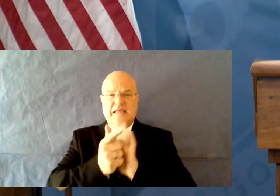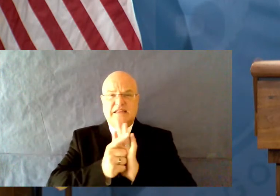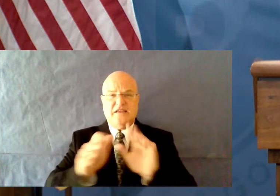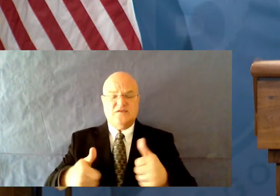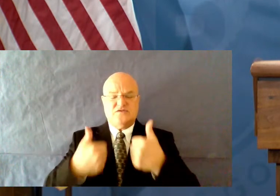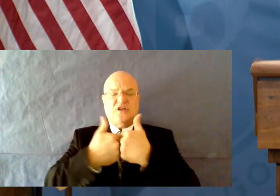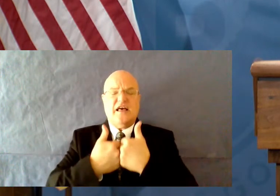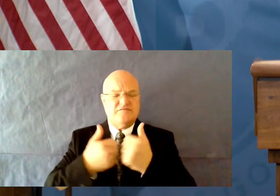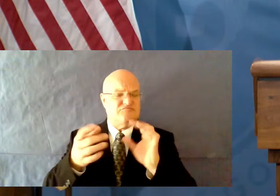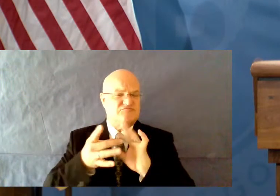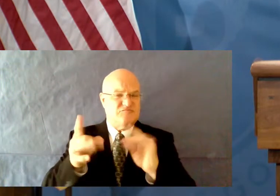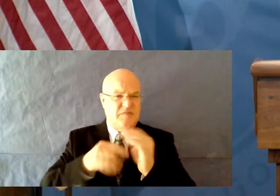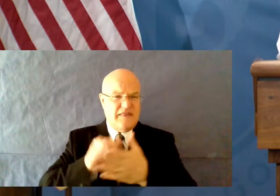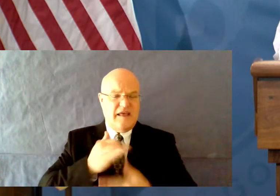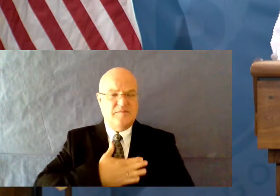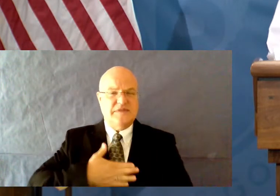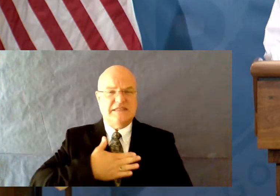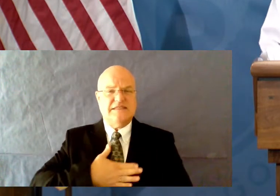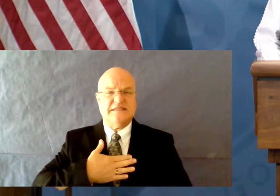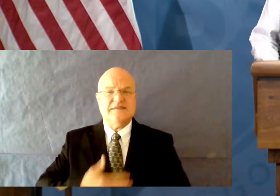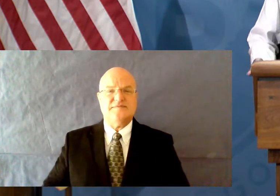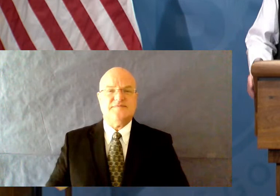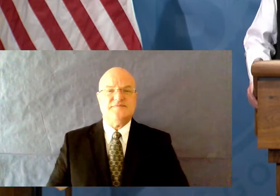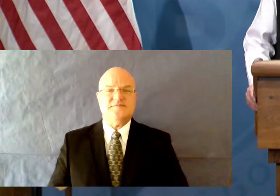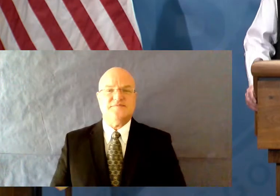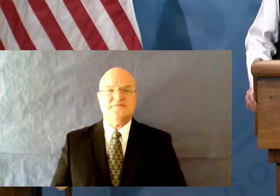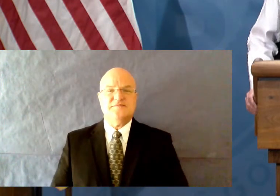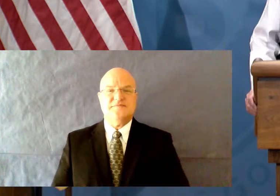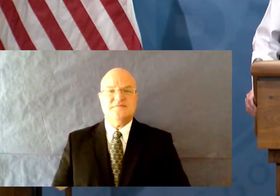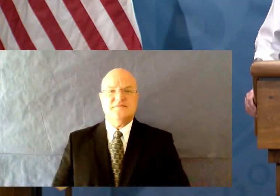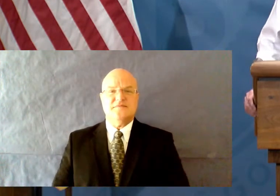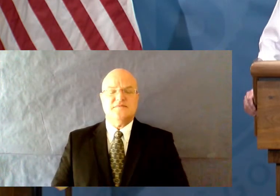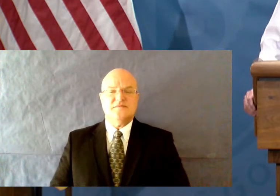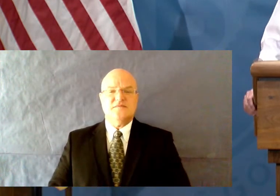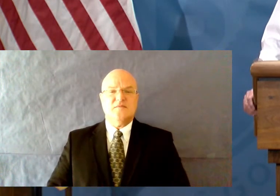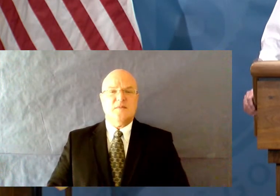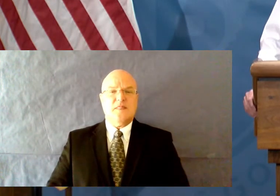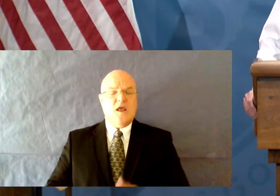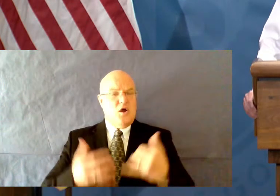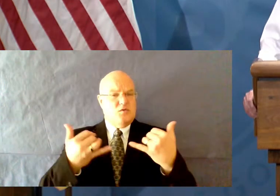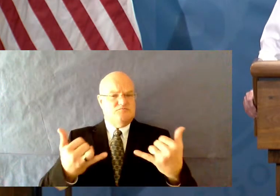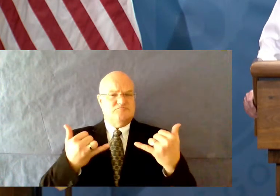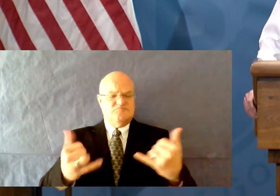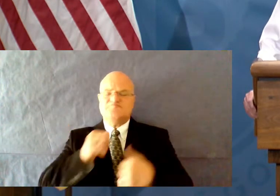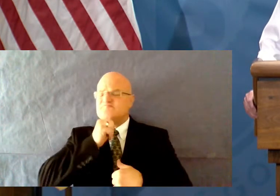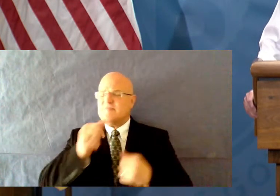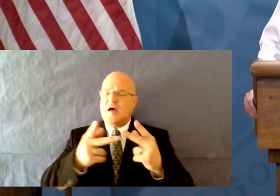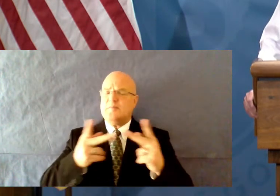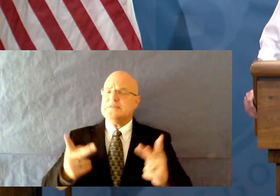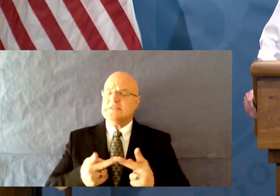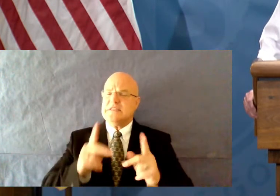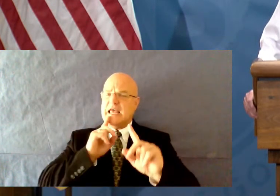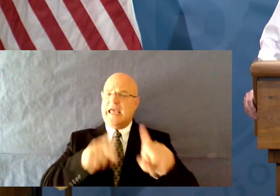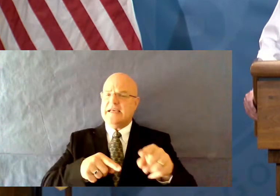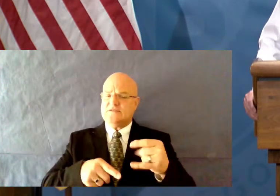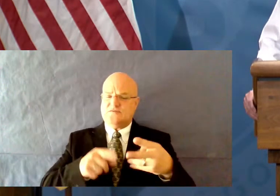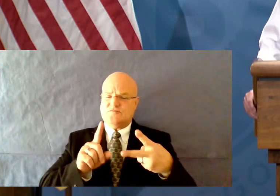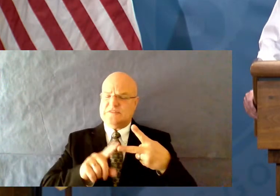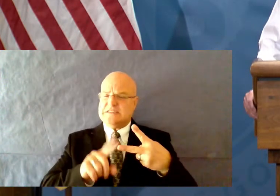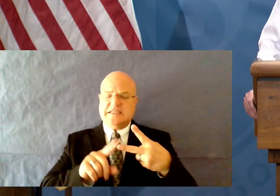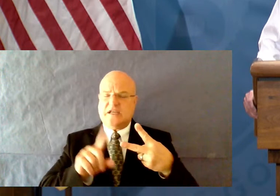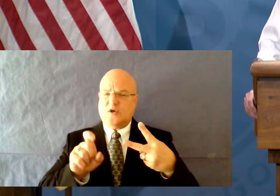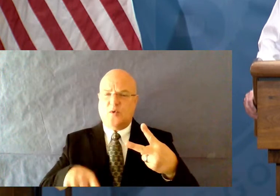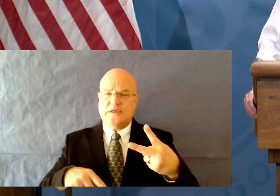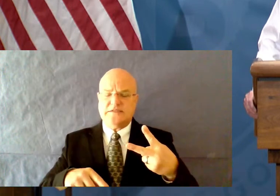you kind of speak to where things stand on that as well? I'm not in a position to answer the latter question.